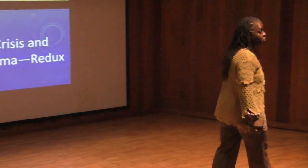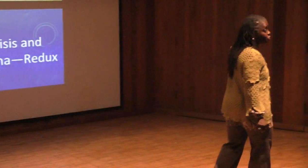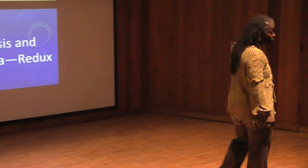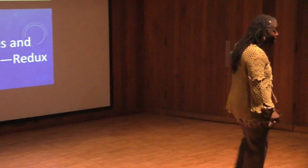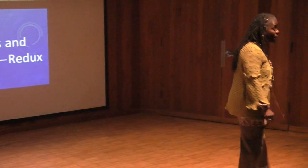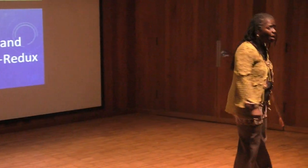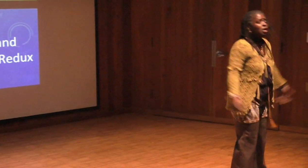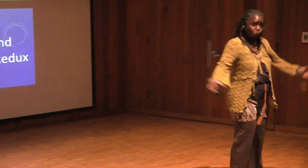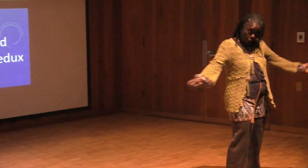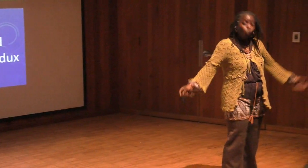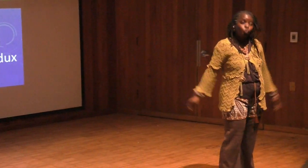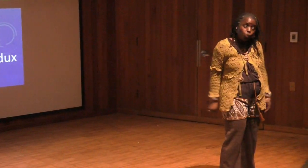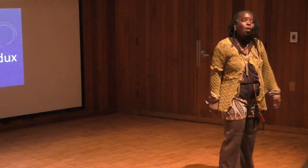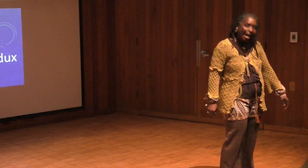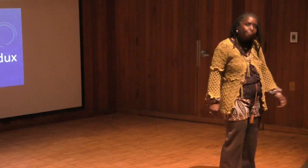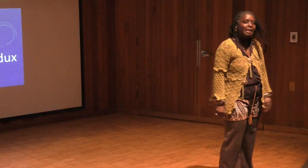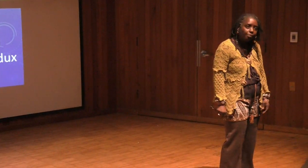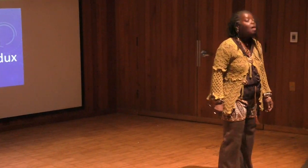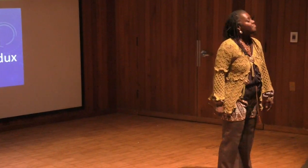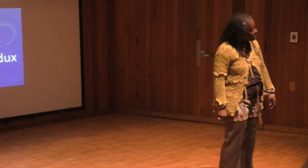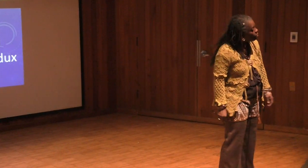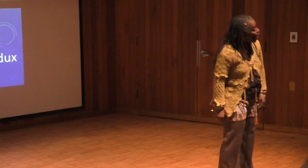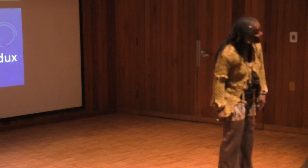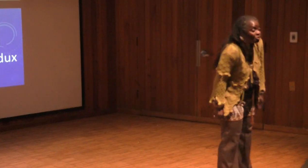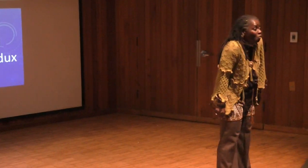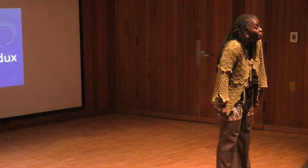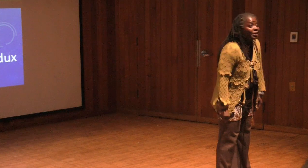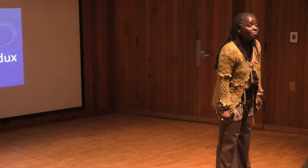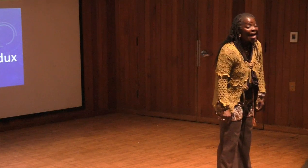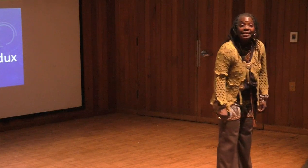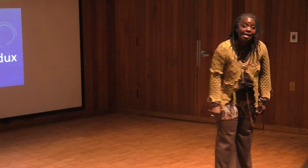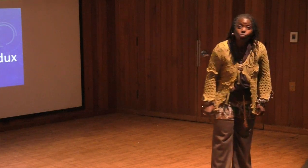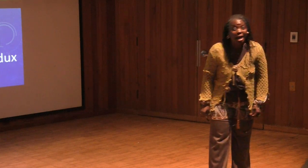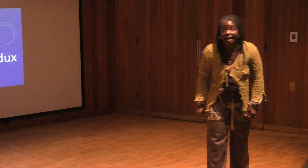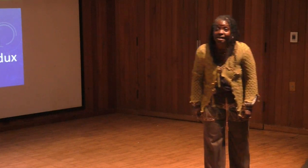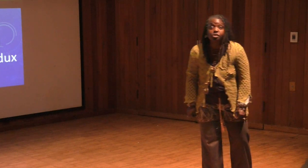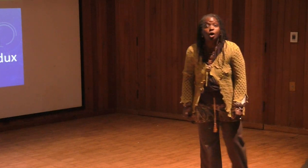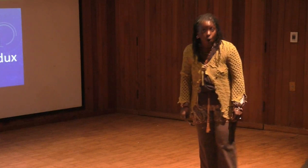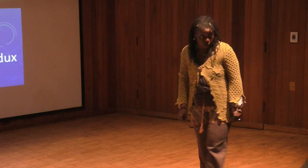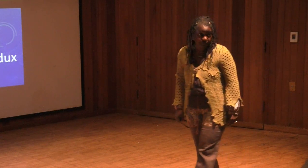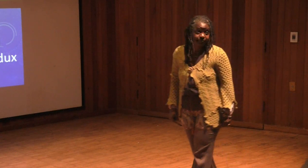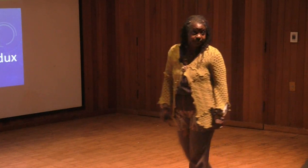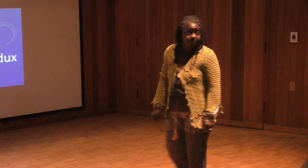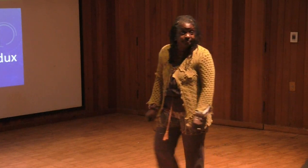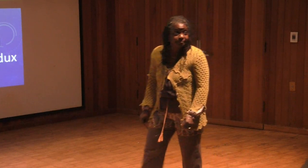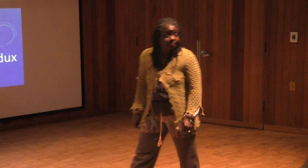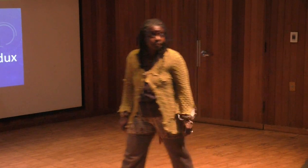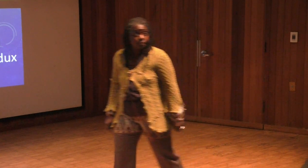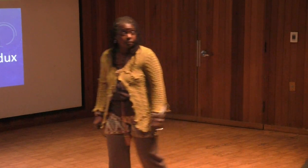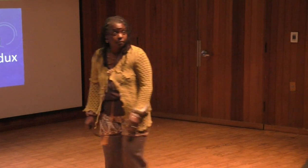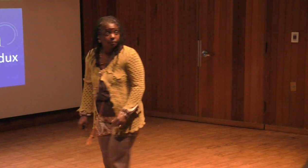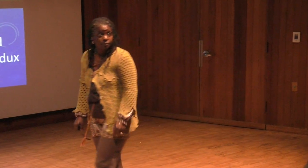from racial trauma. So do white people. That's why it's so freaking bad, and that's why it has to go.